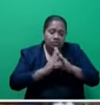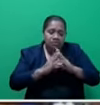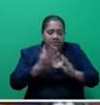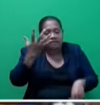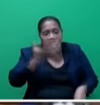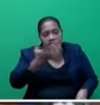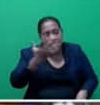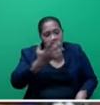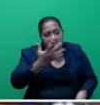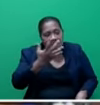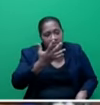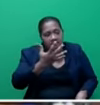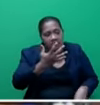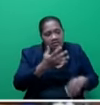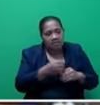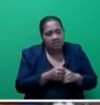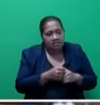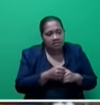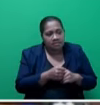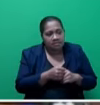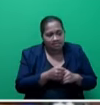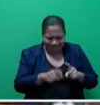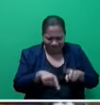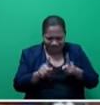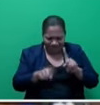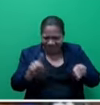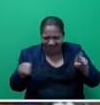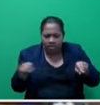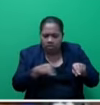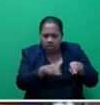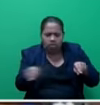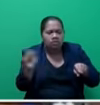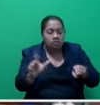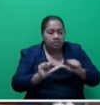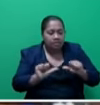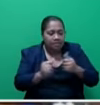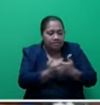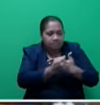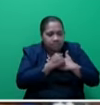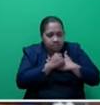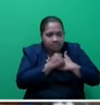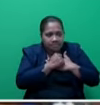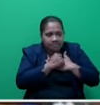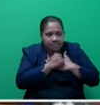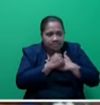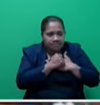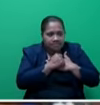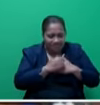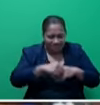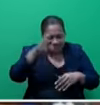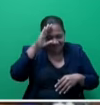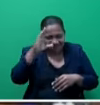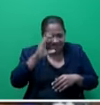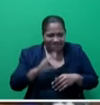marine and terrestrial biodiversity parks across the country to protect and safeguard the unique biodiversity of our country.